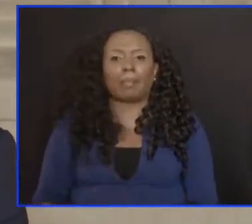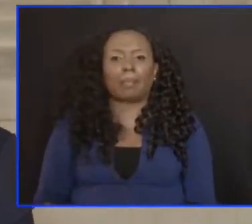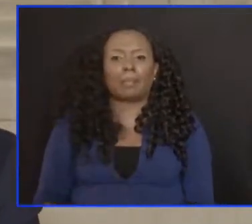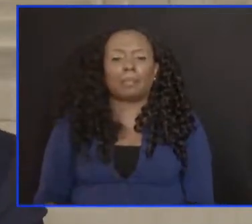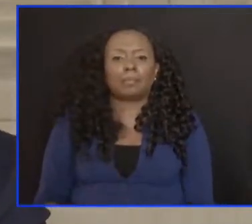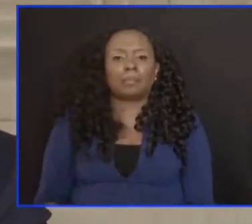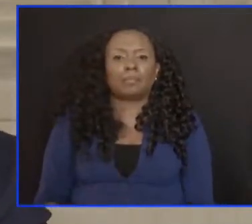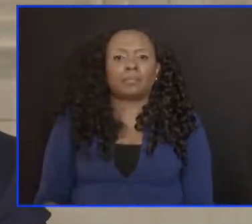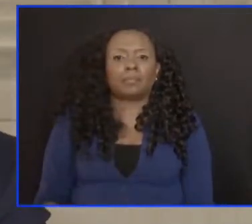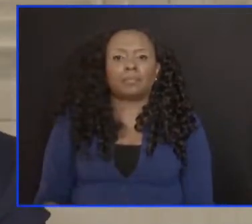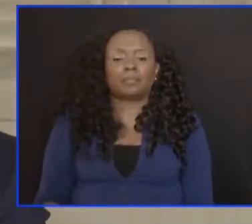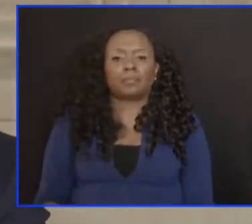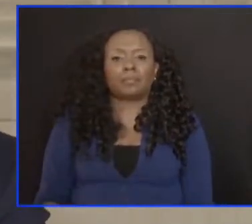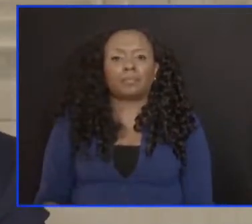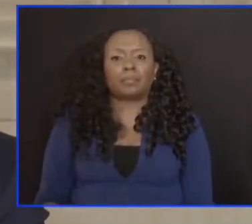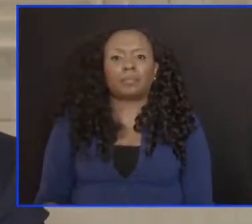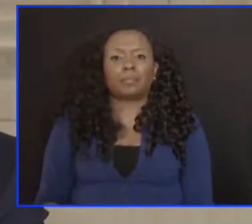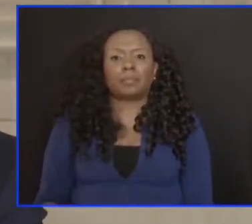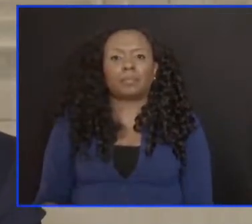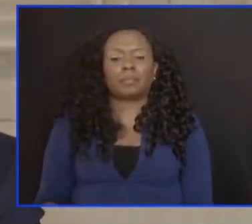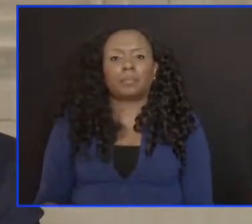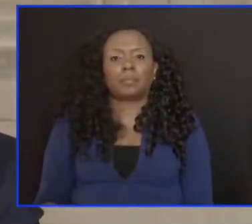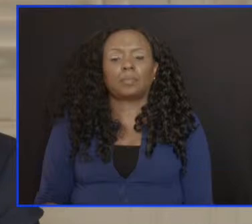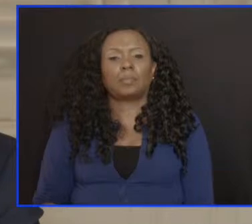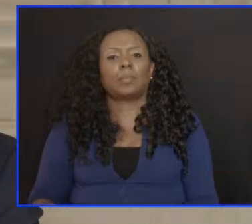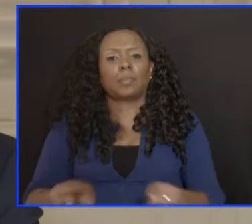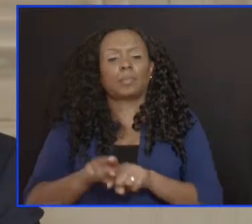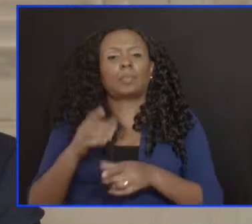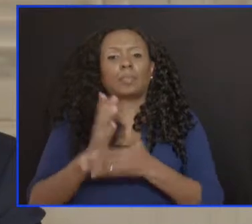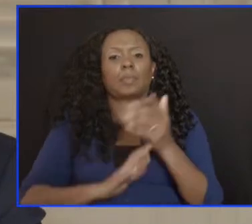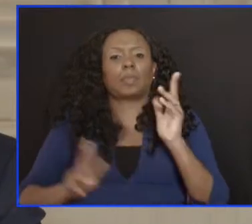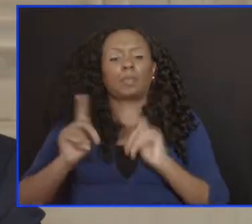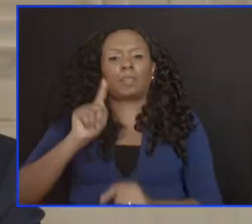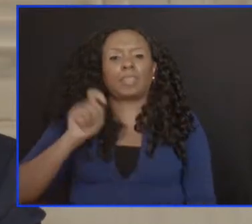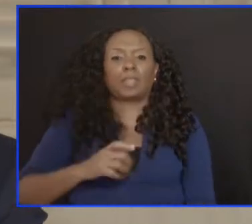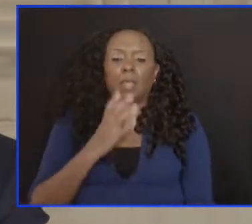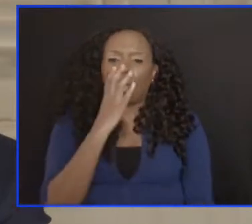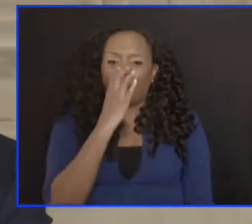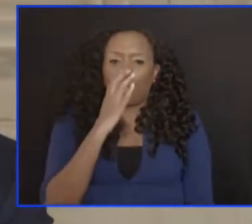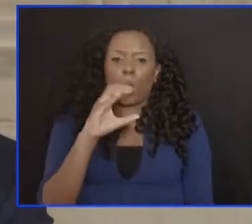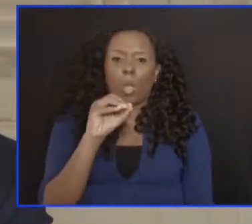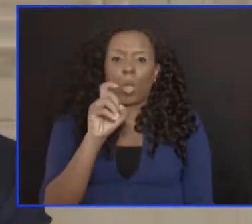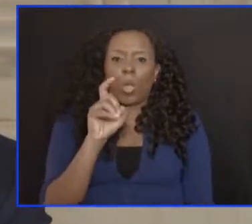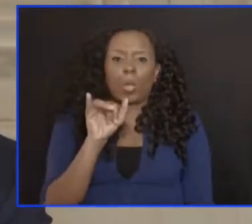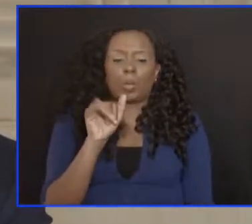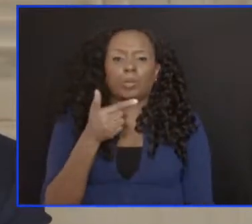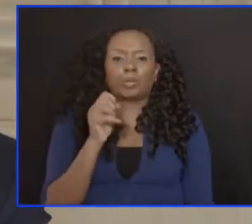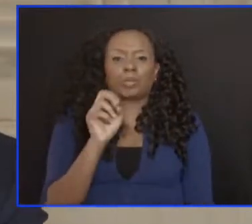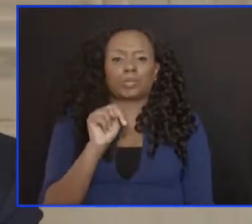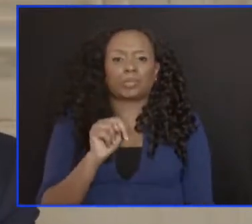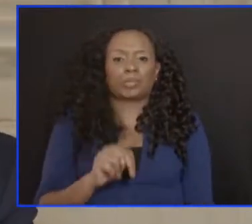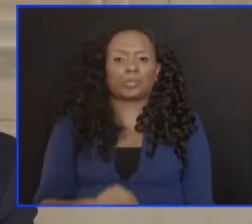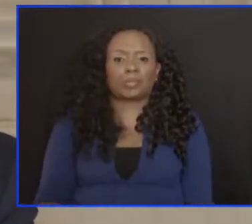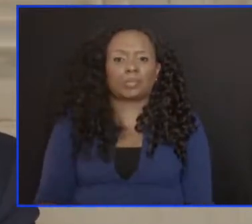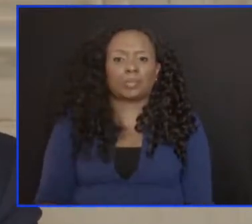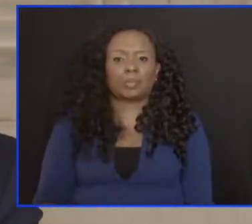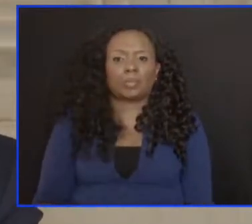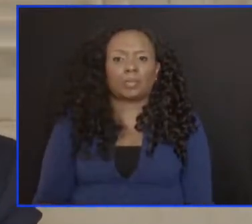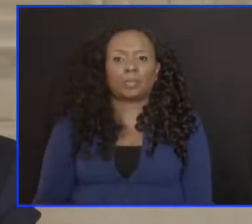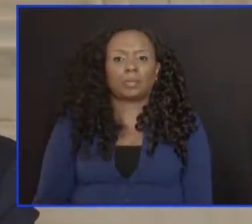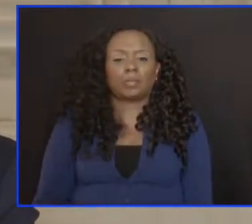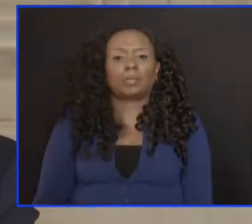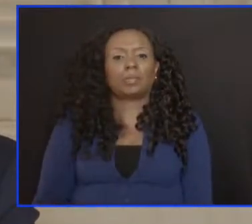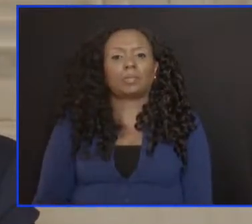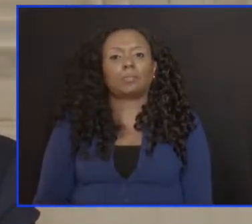detail. And we are also seeing people, again, who are requiring oxygen again. So a certain percentage of your Omicron population will still